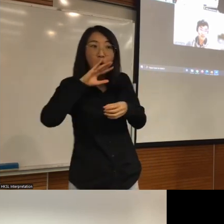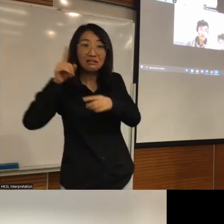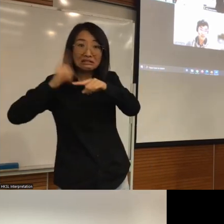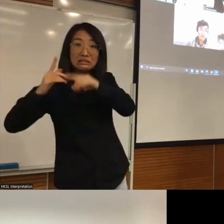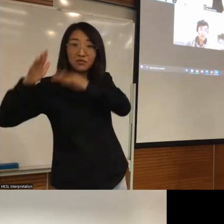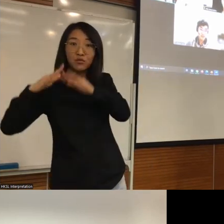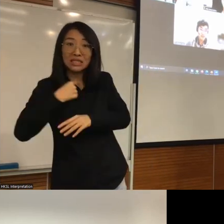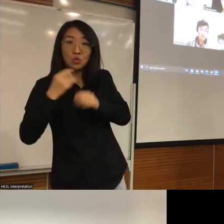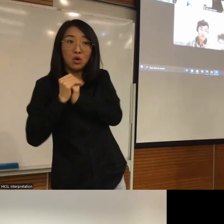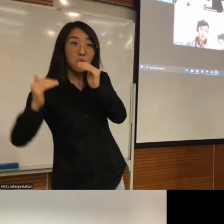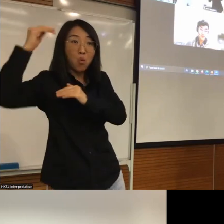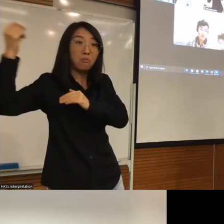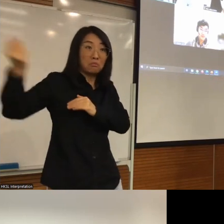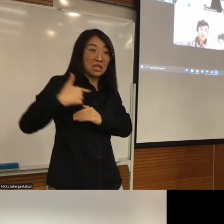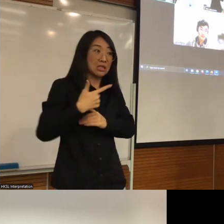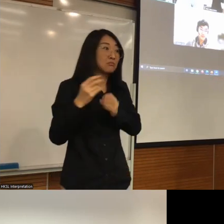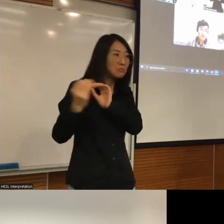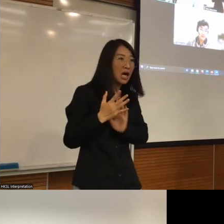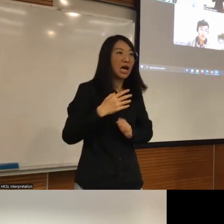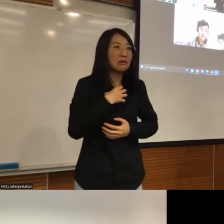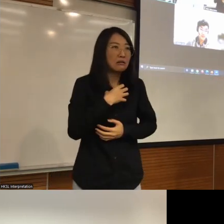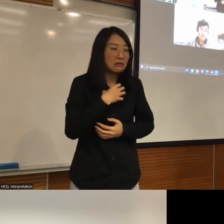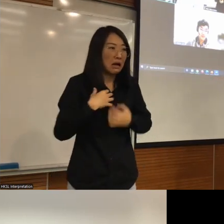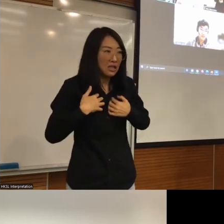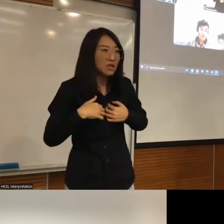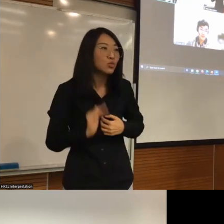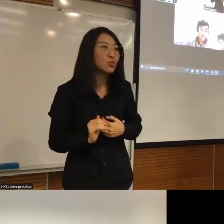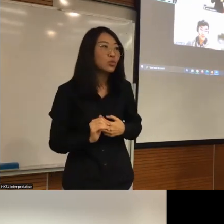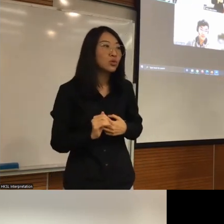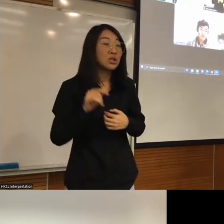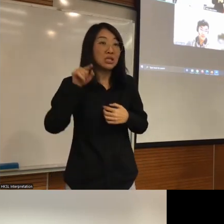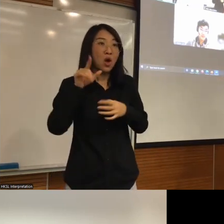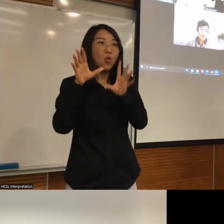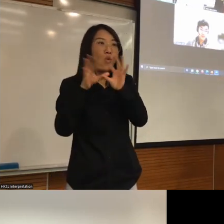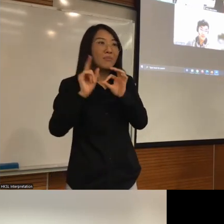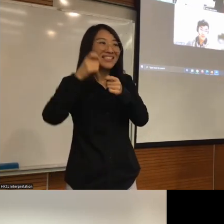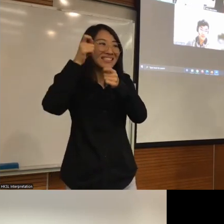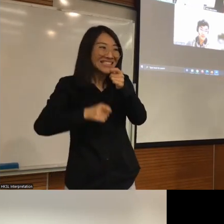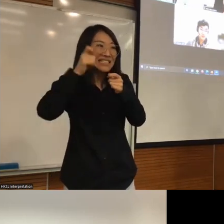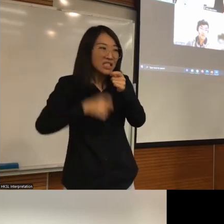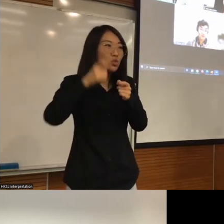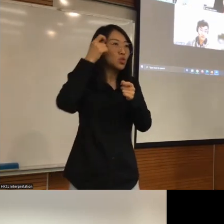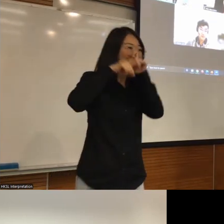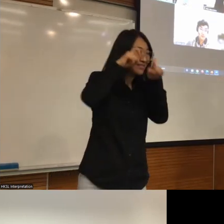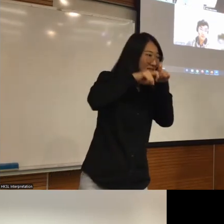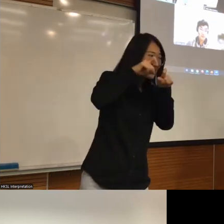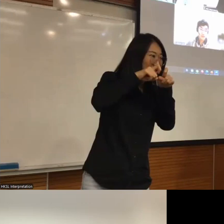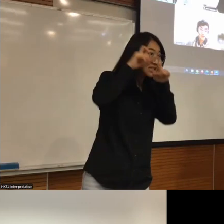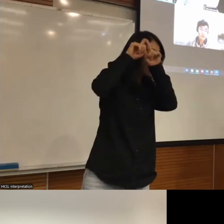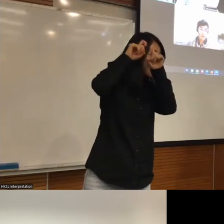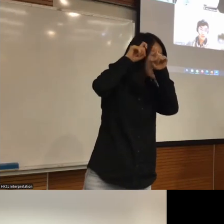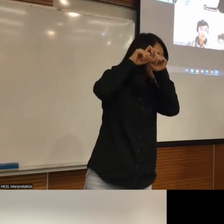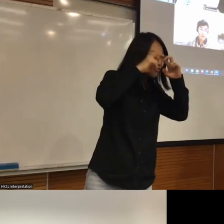proposed to define what I call informational cognitive load. In other words, cognitive load is